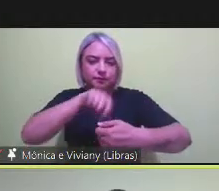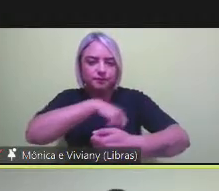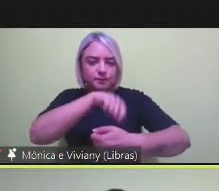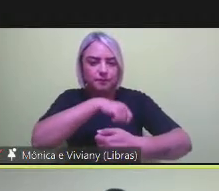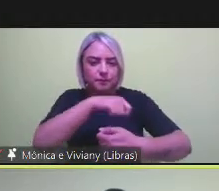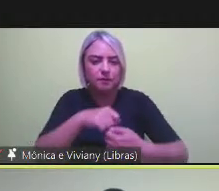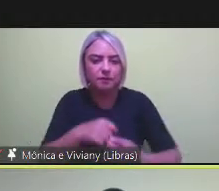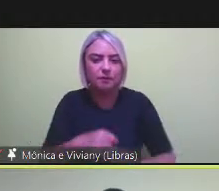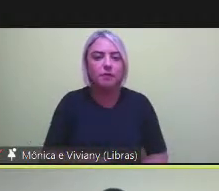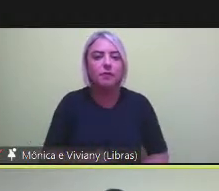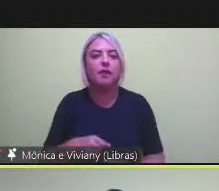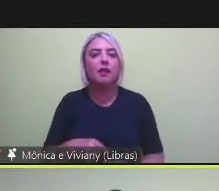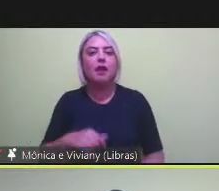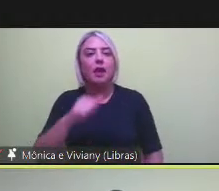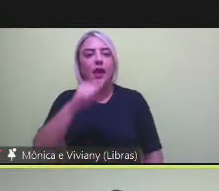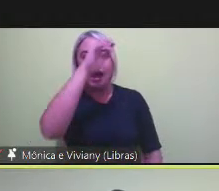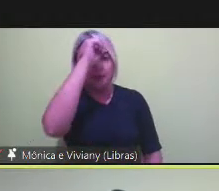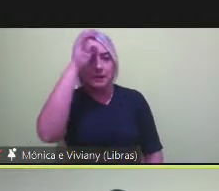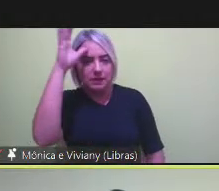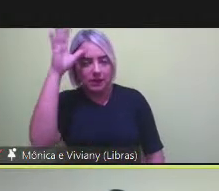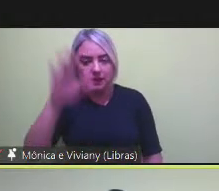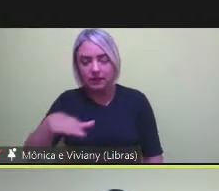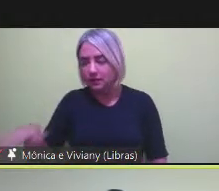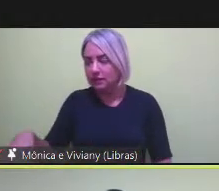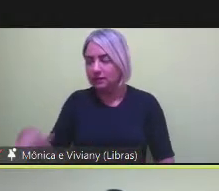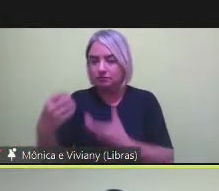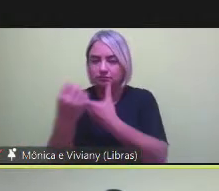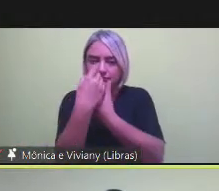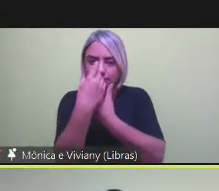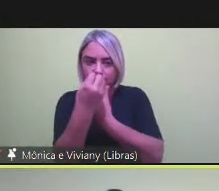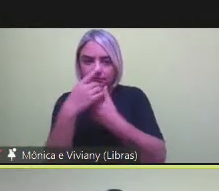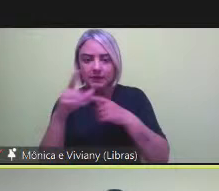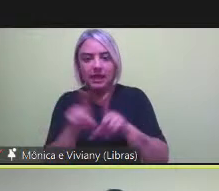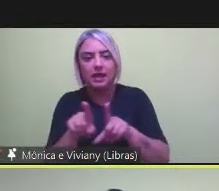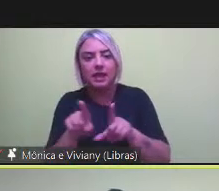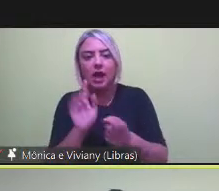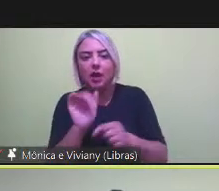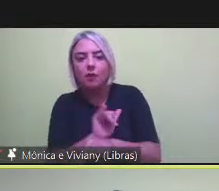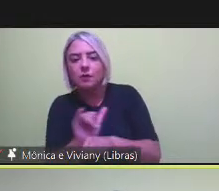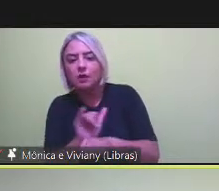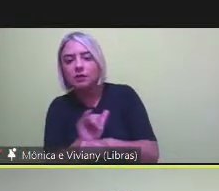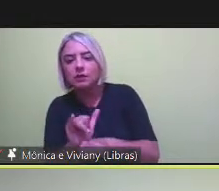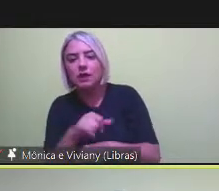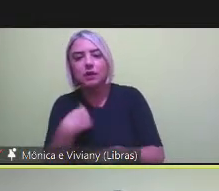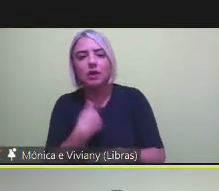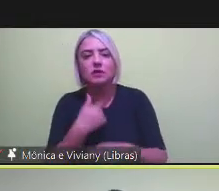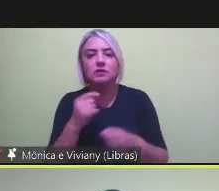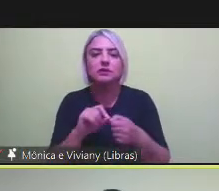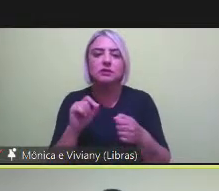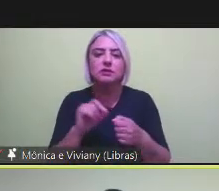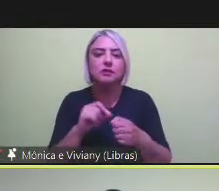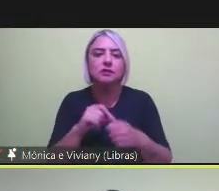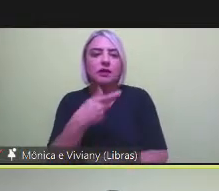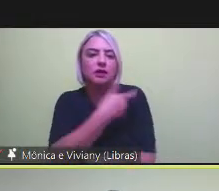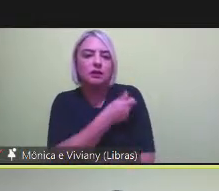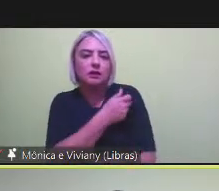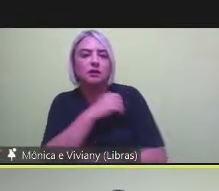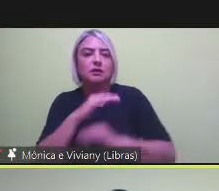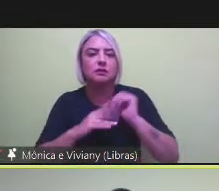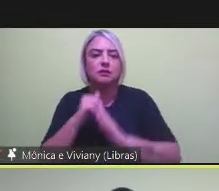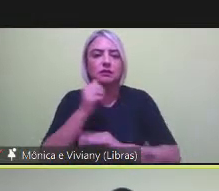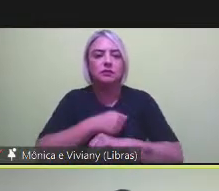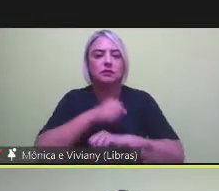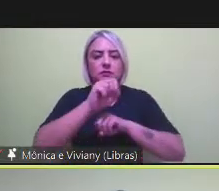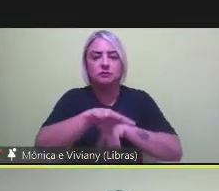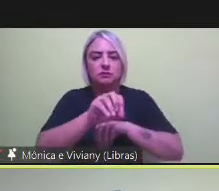with recipes for the the process of learning how to read, and some other strategies